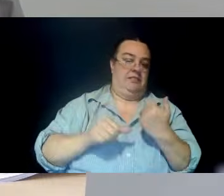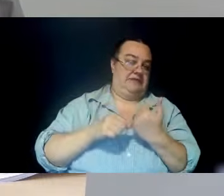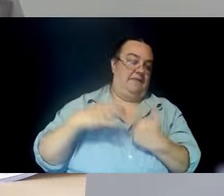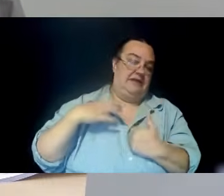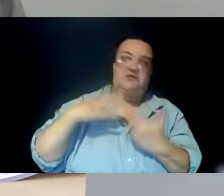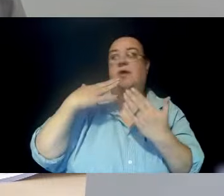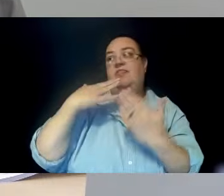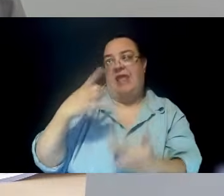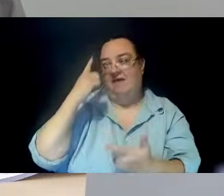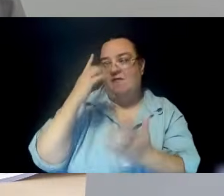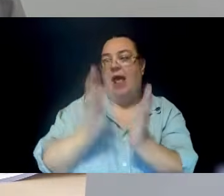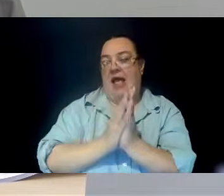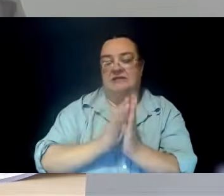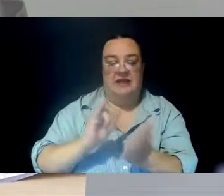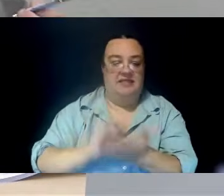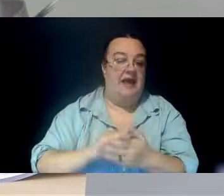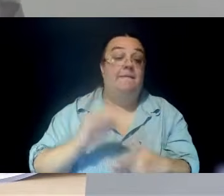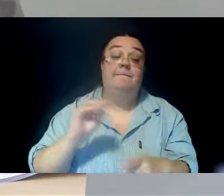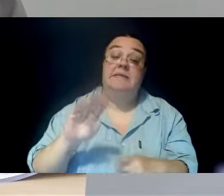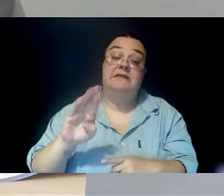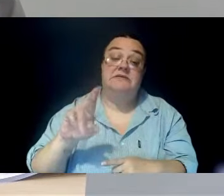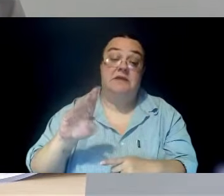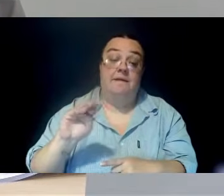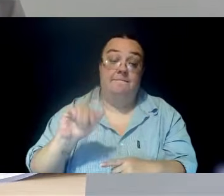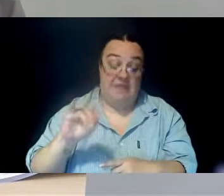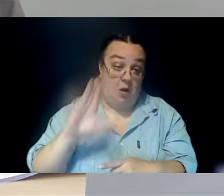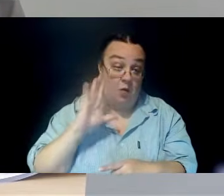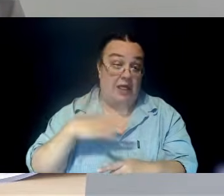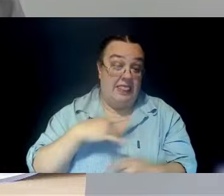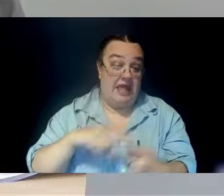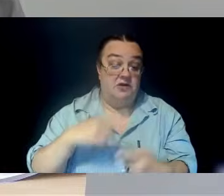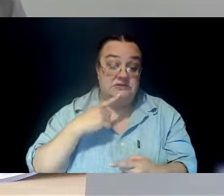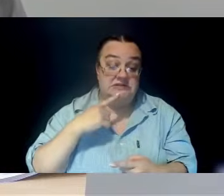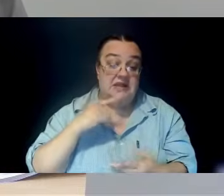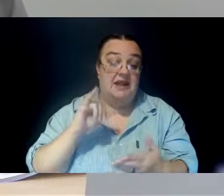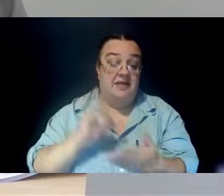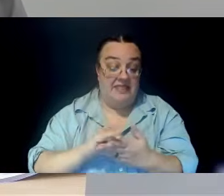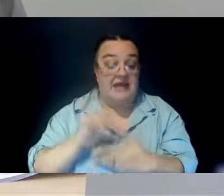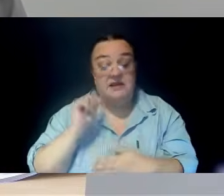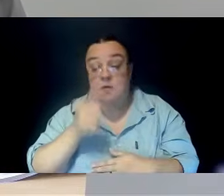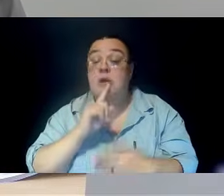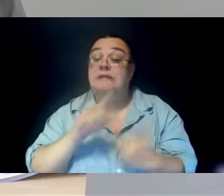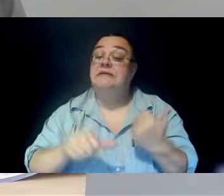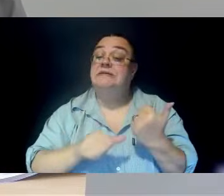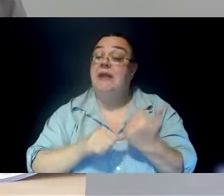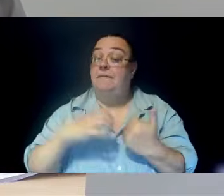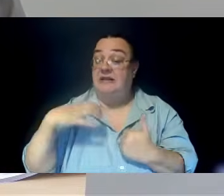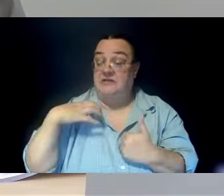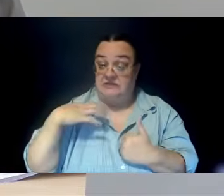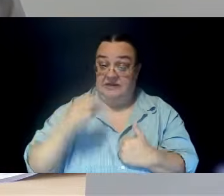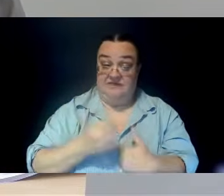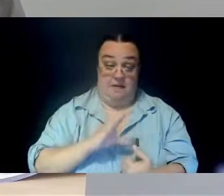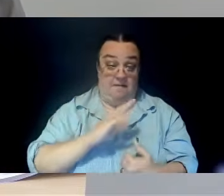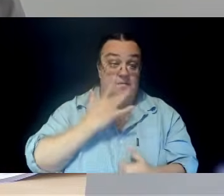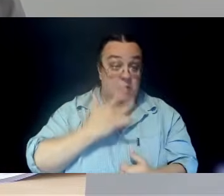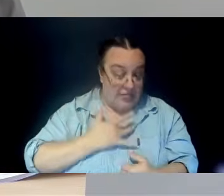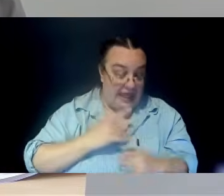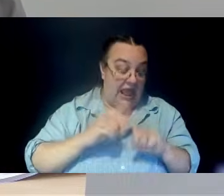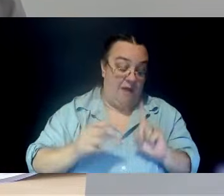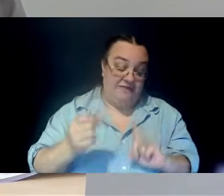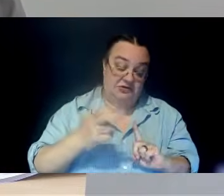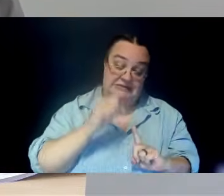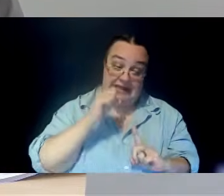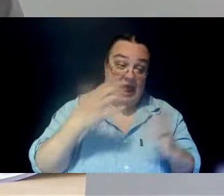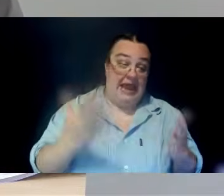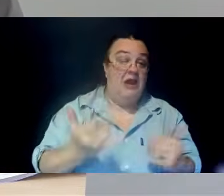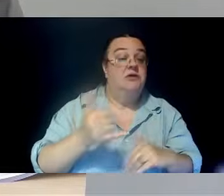that question. Mr. Mayor, I would like to say that tomorrow is the deputy chief's birthday. However, she's not here this evening because